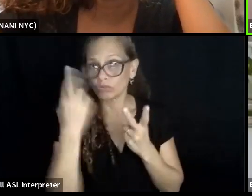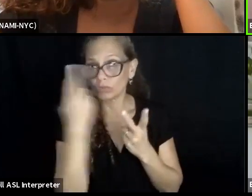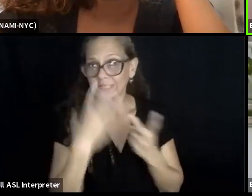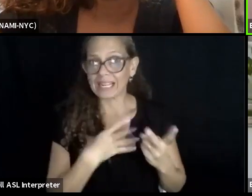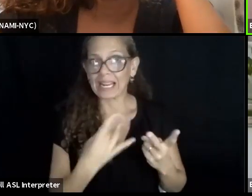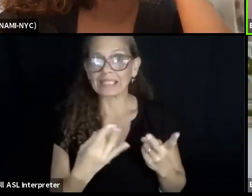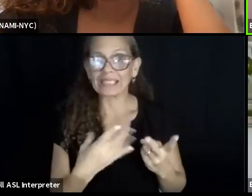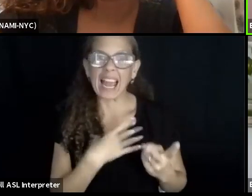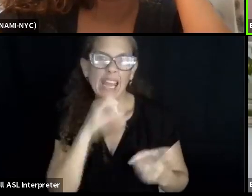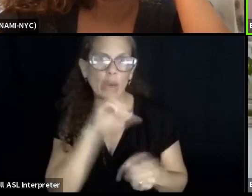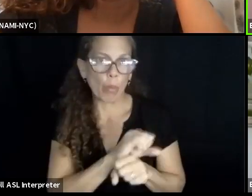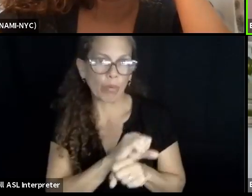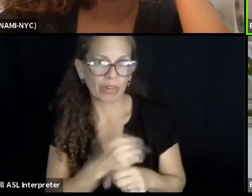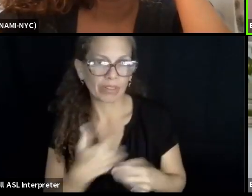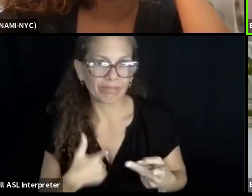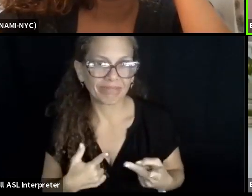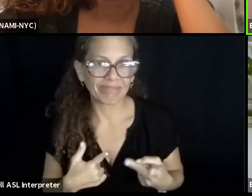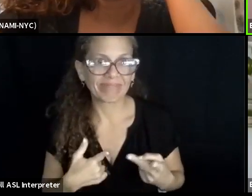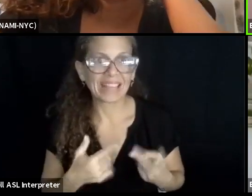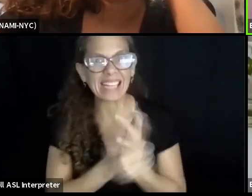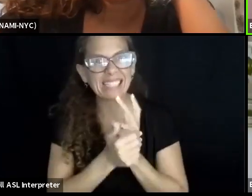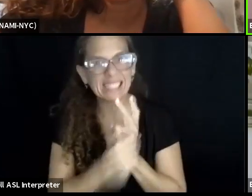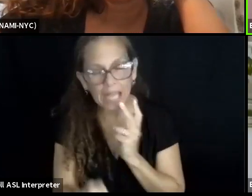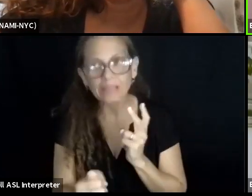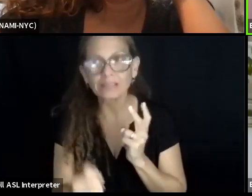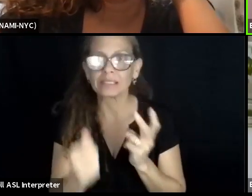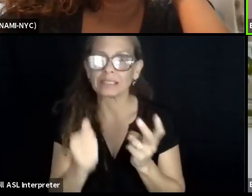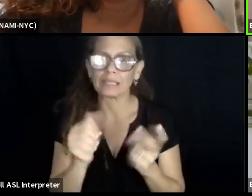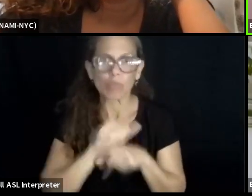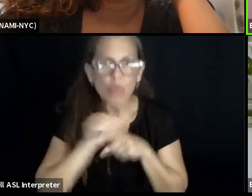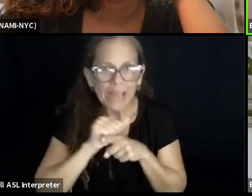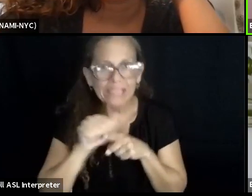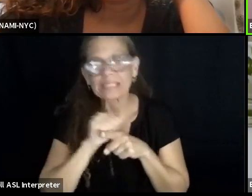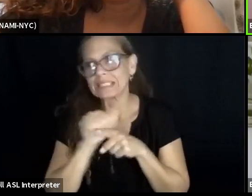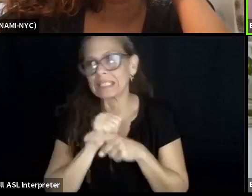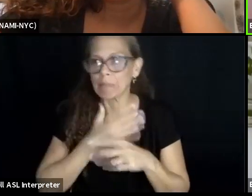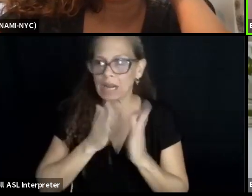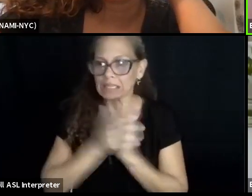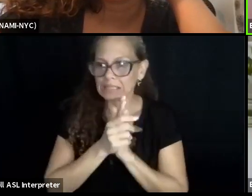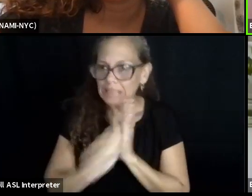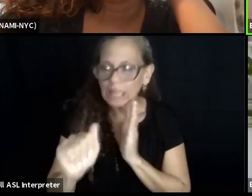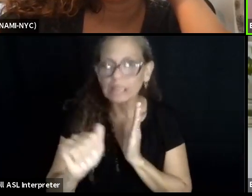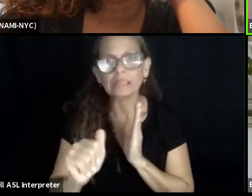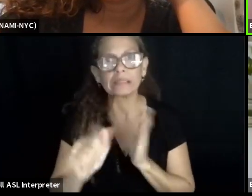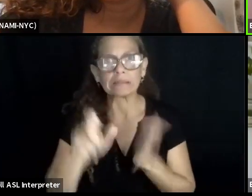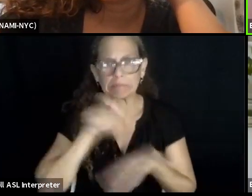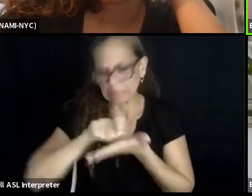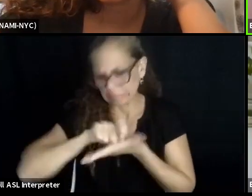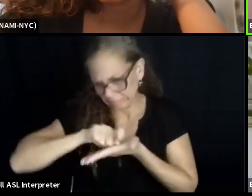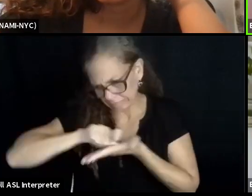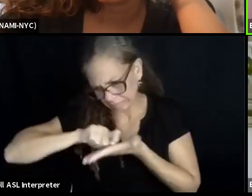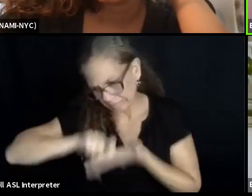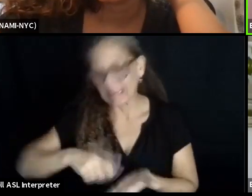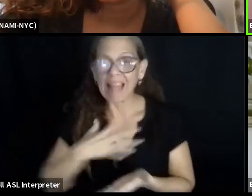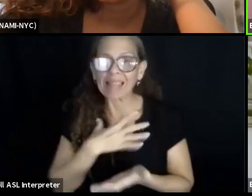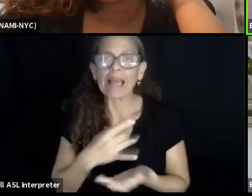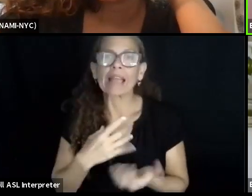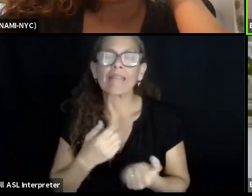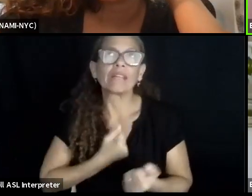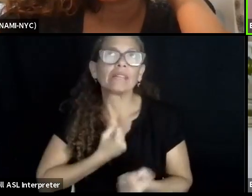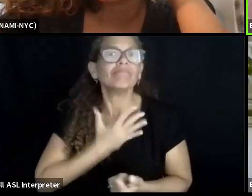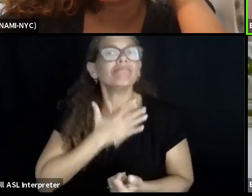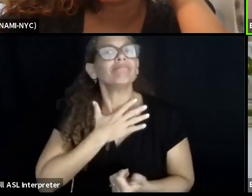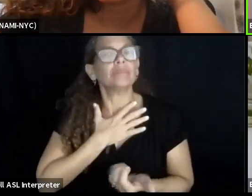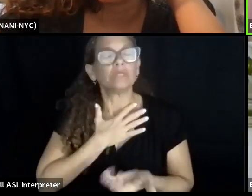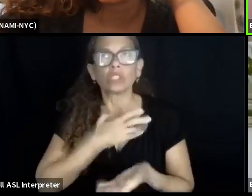homework and skills and practicing, and I liked taking notes. I found it very refreshing from